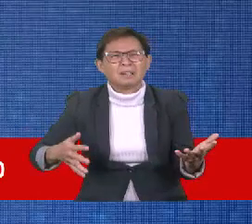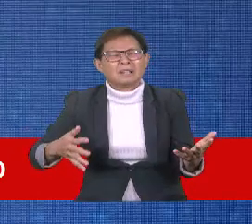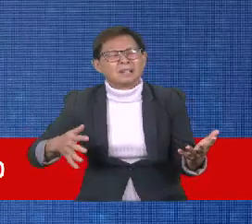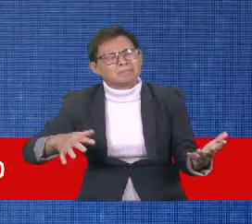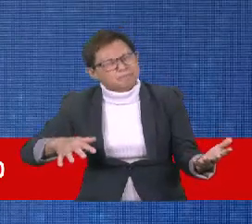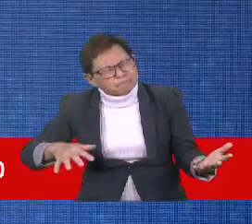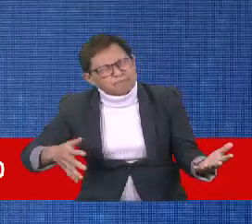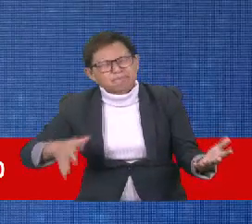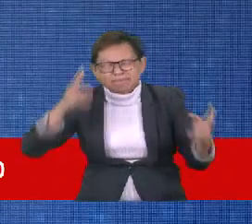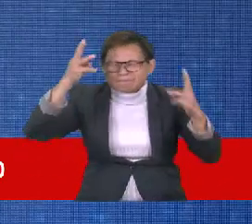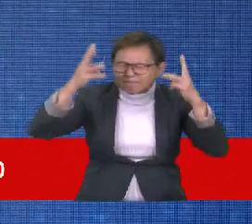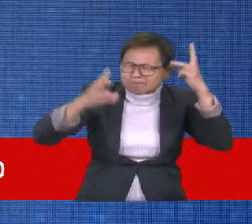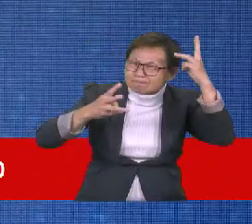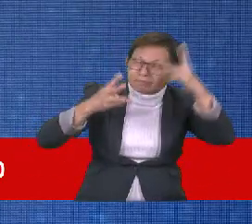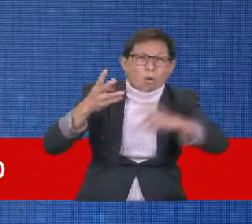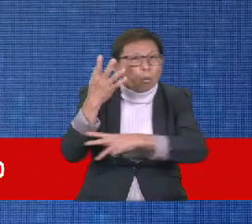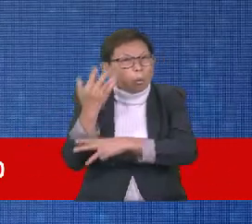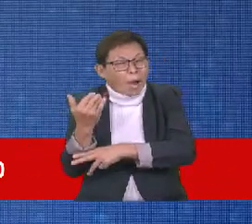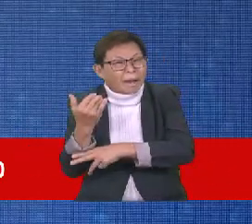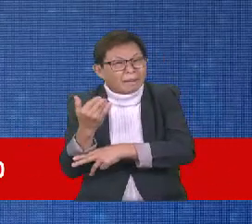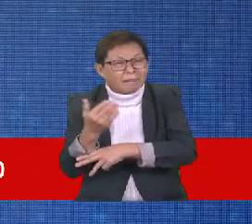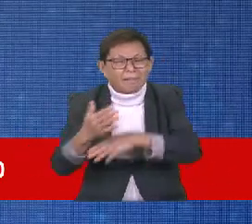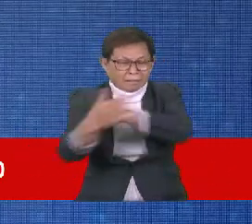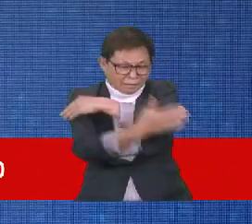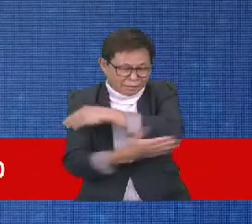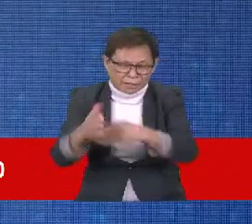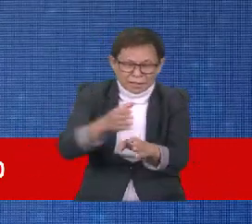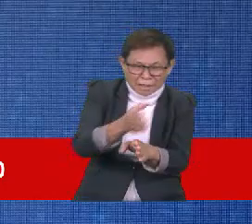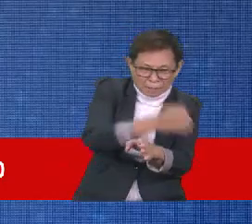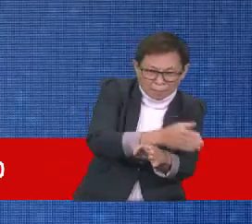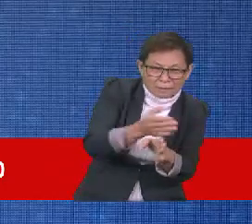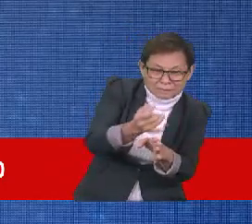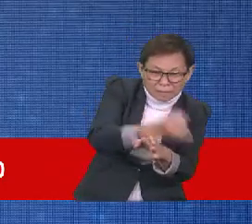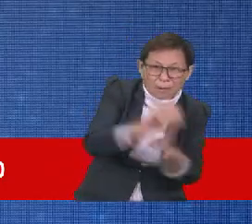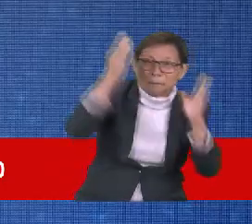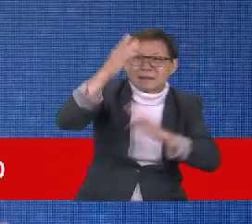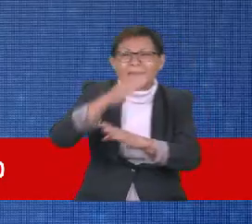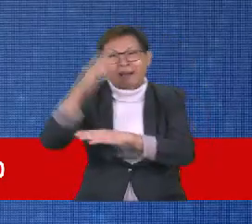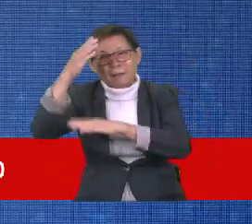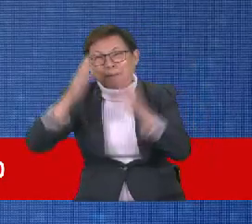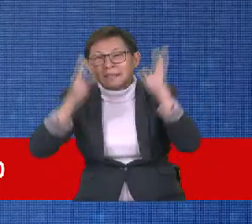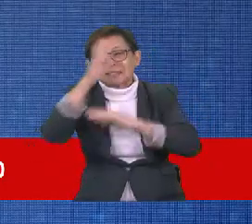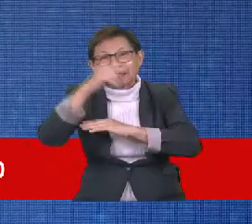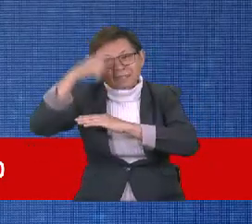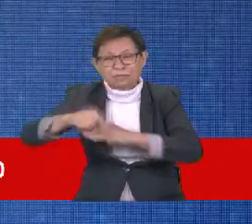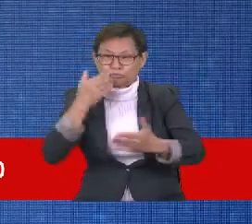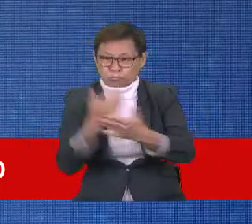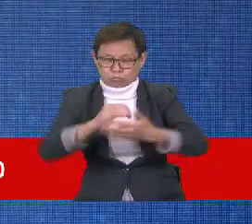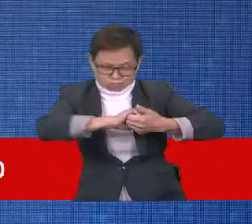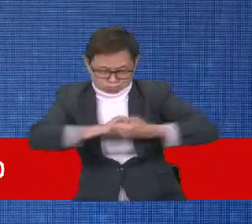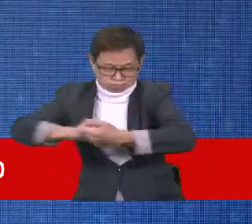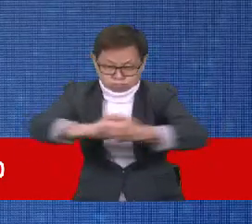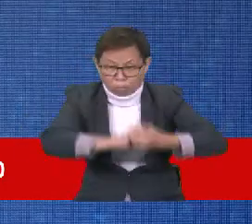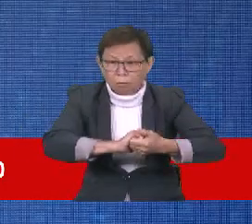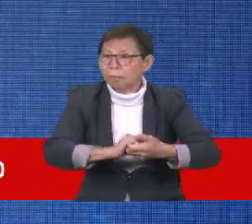concerning. Why is it that among neighbors, Malaysia and Thailand has very good bilateral relations,